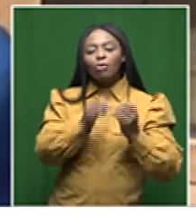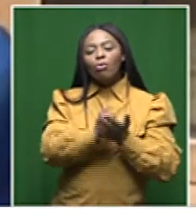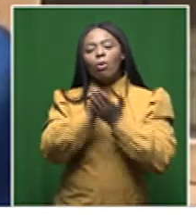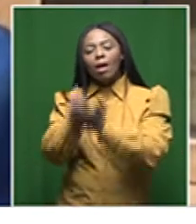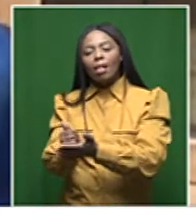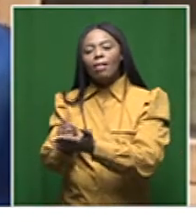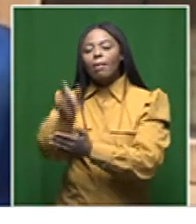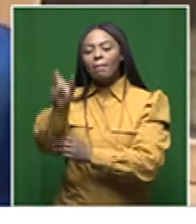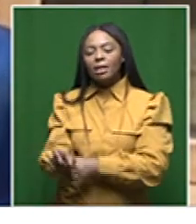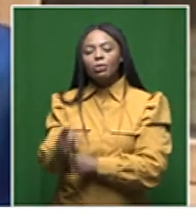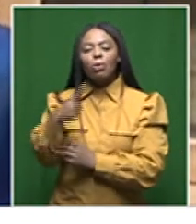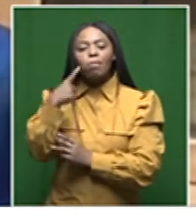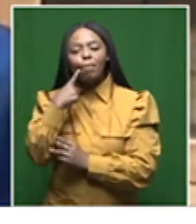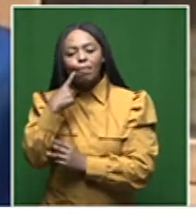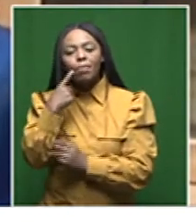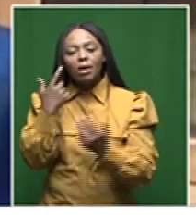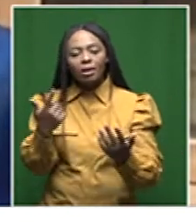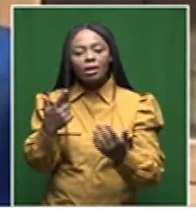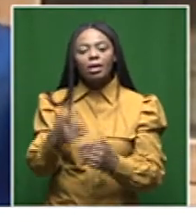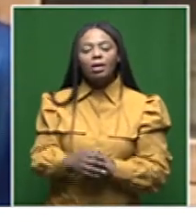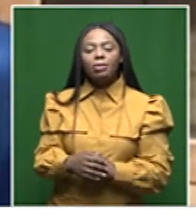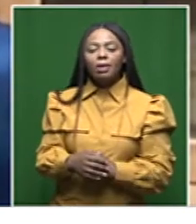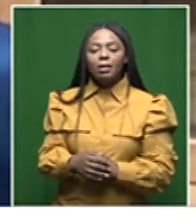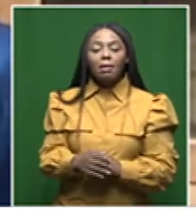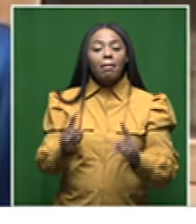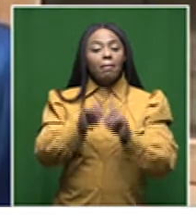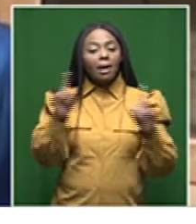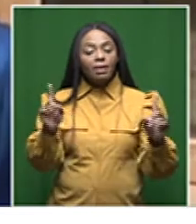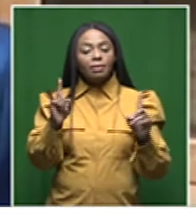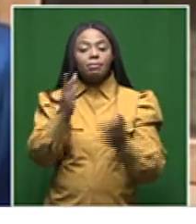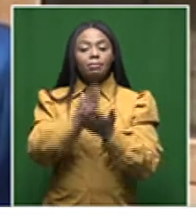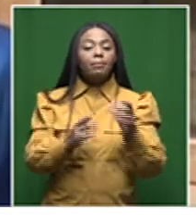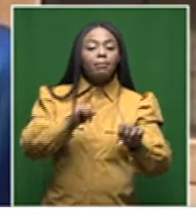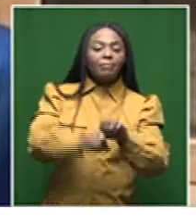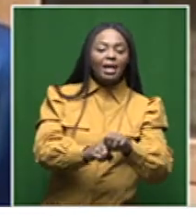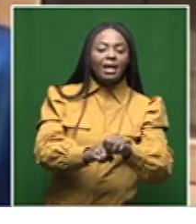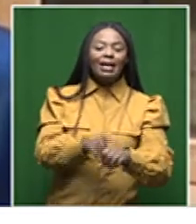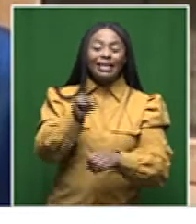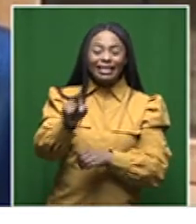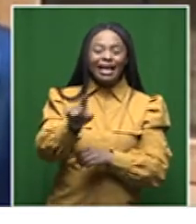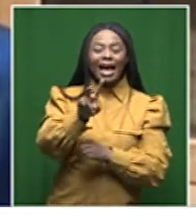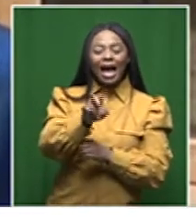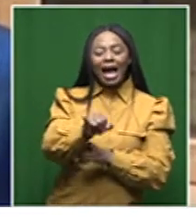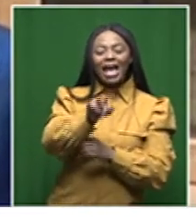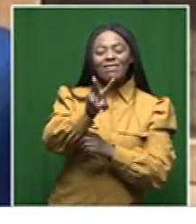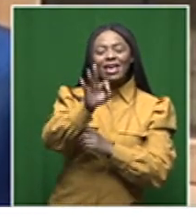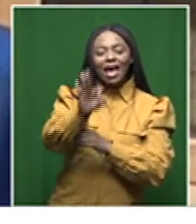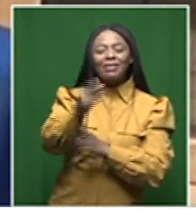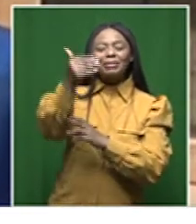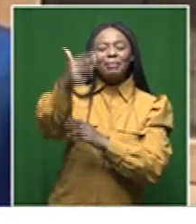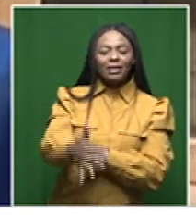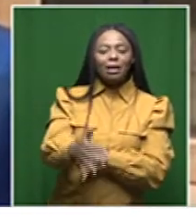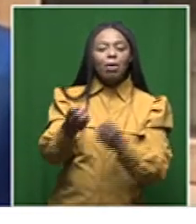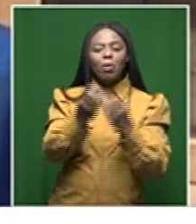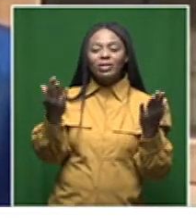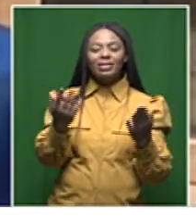to pregnancy to at least shorter period of time. Unfortunately, because of the cost and access, it's a barrier to many